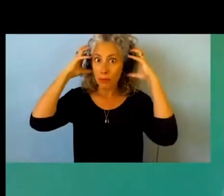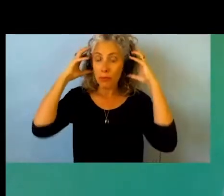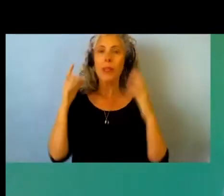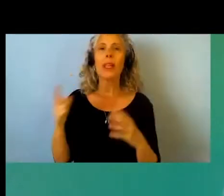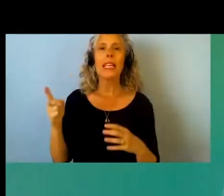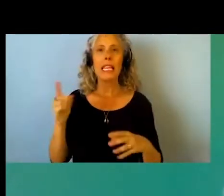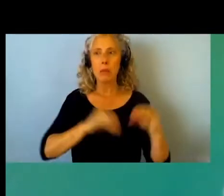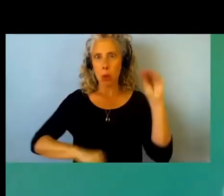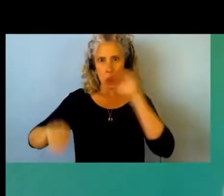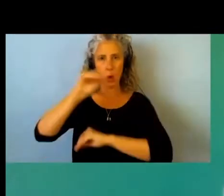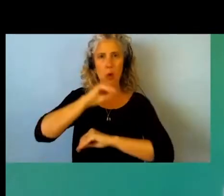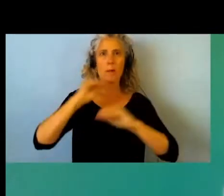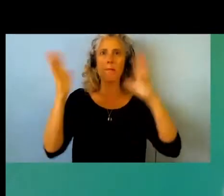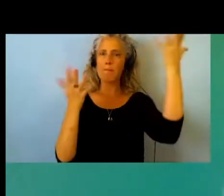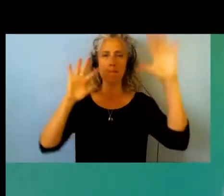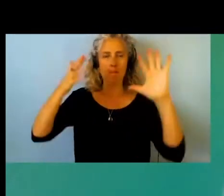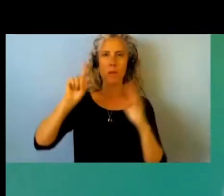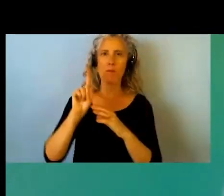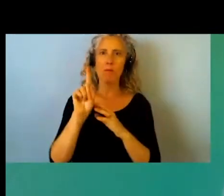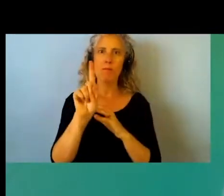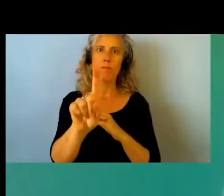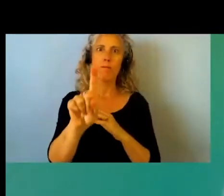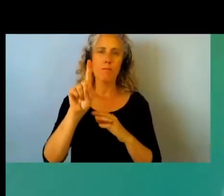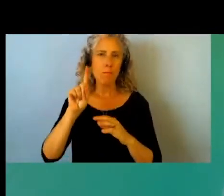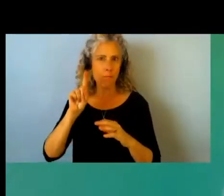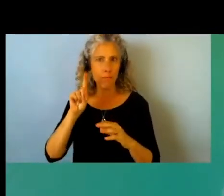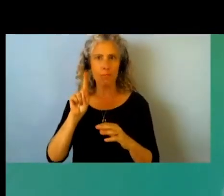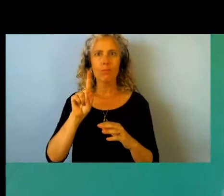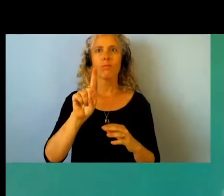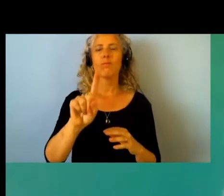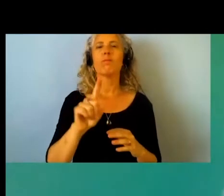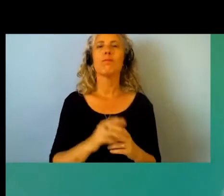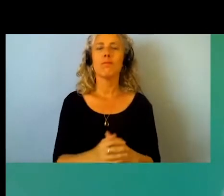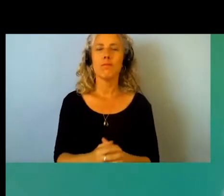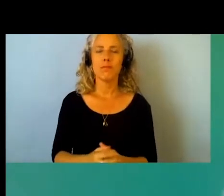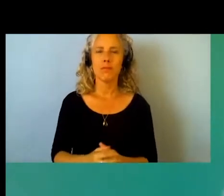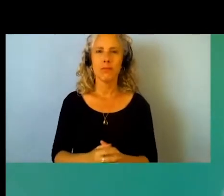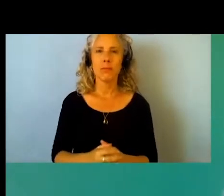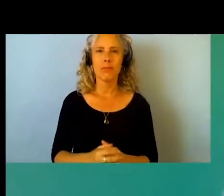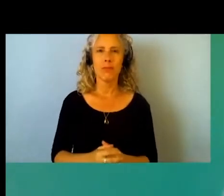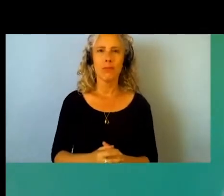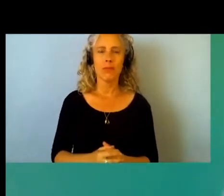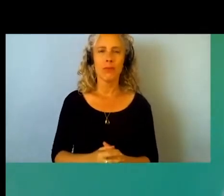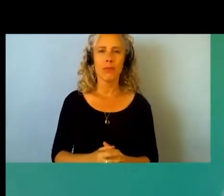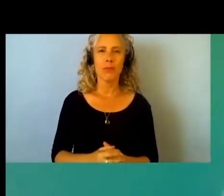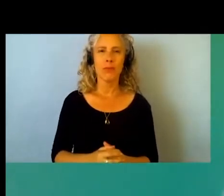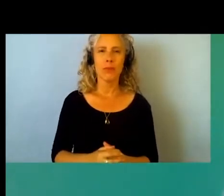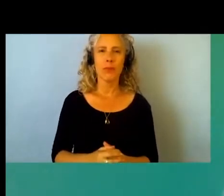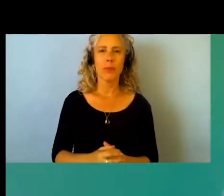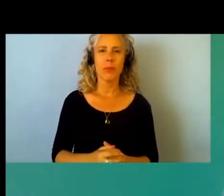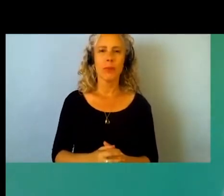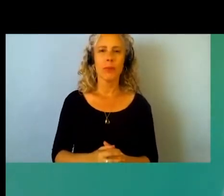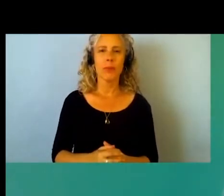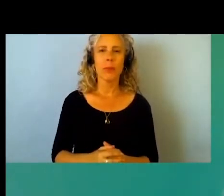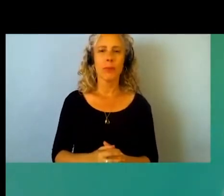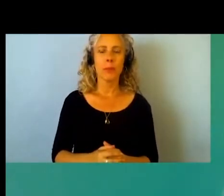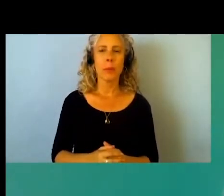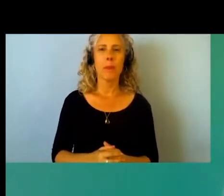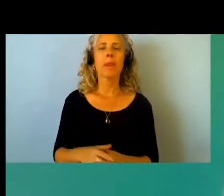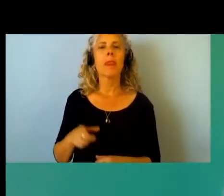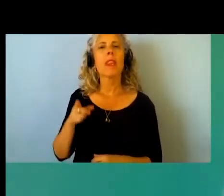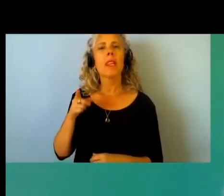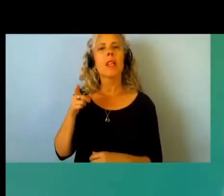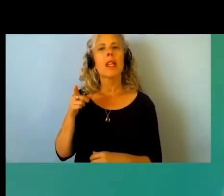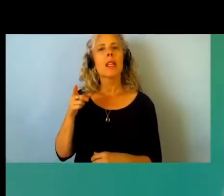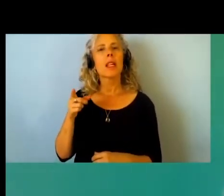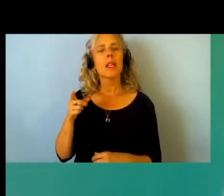and hands throughout the reading, sometimes moving away from the camera, and at other times moving closer to it. He appears in